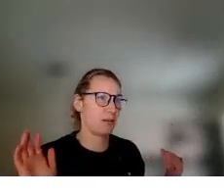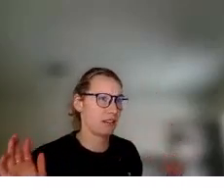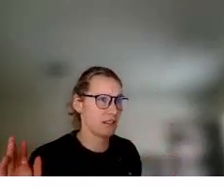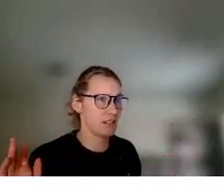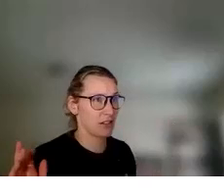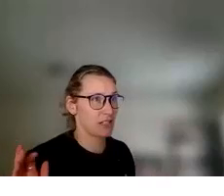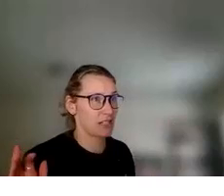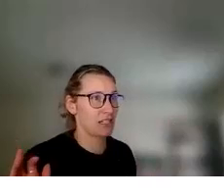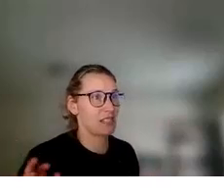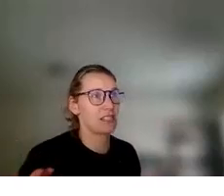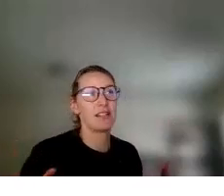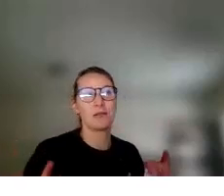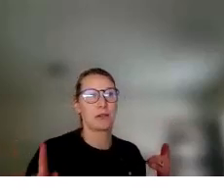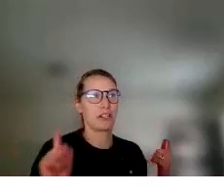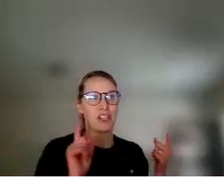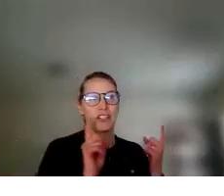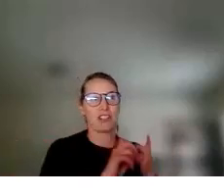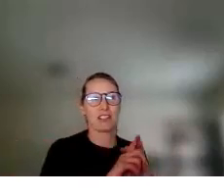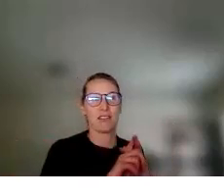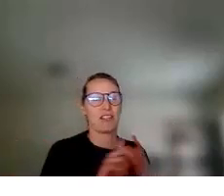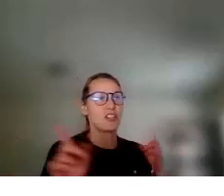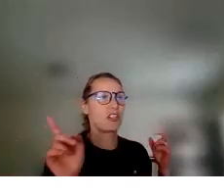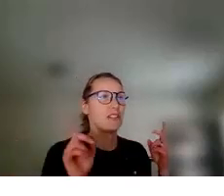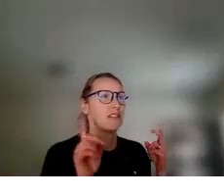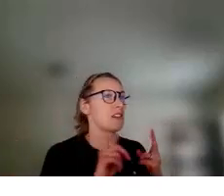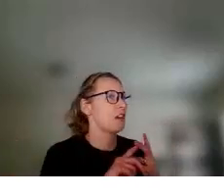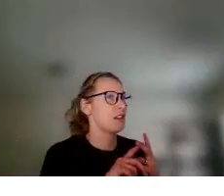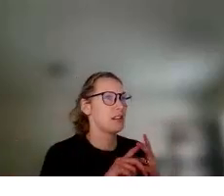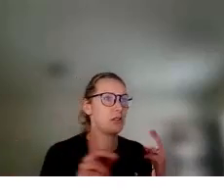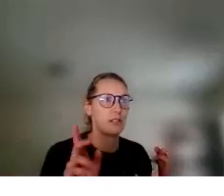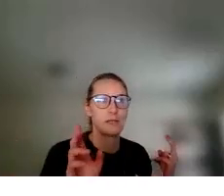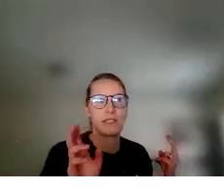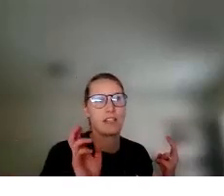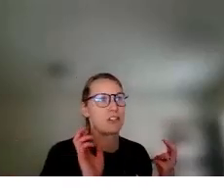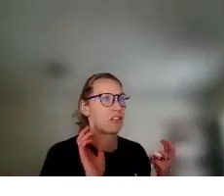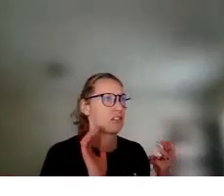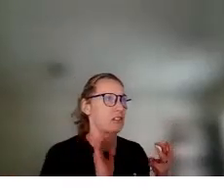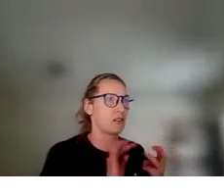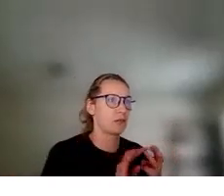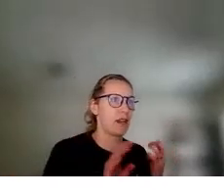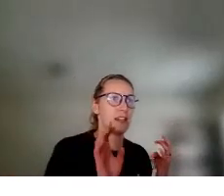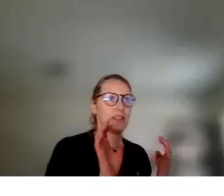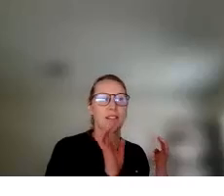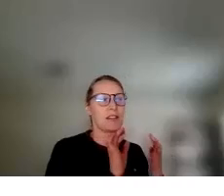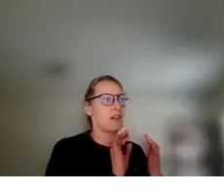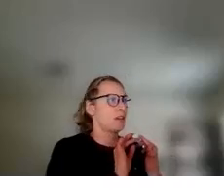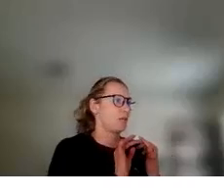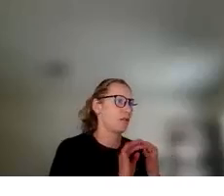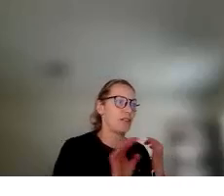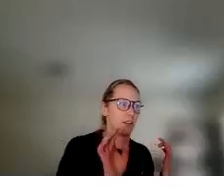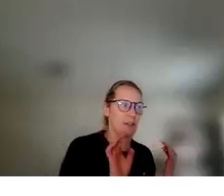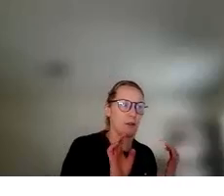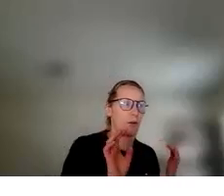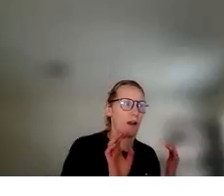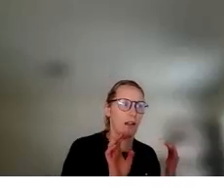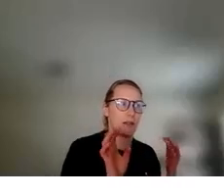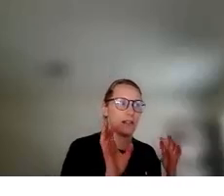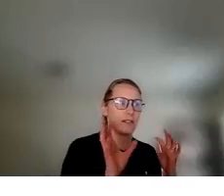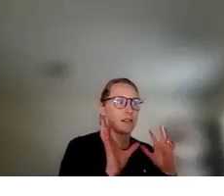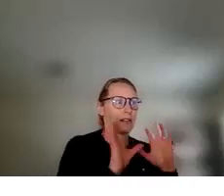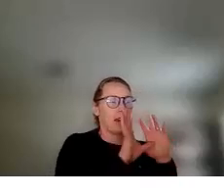changing anything about these services. We're not changing the definitions, the unit limitations, the rates, the